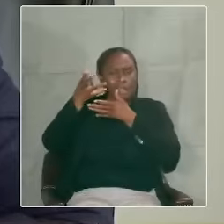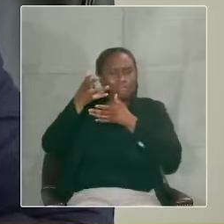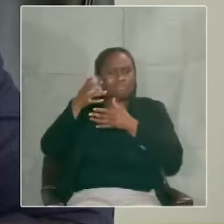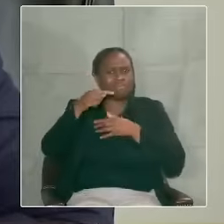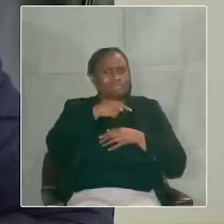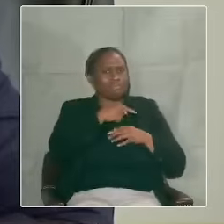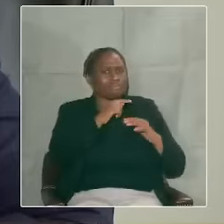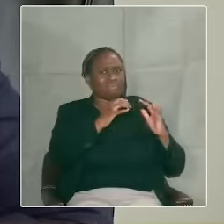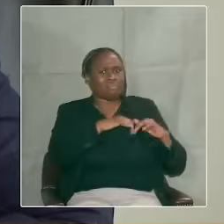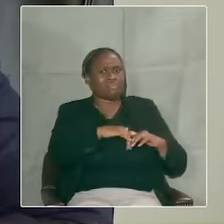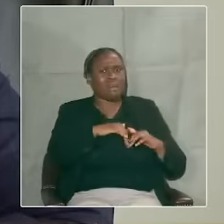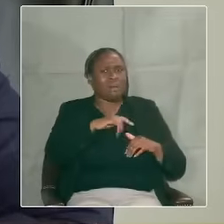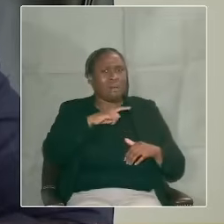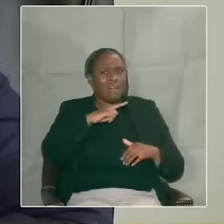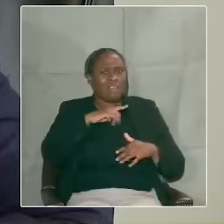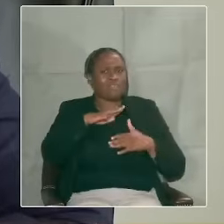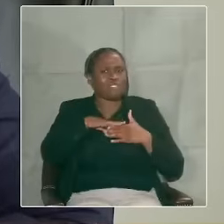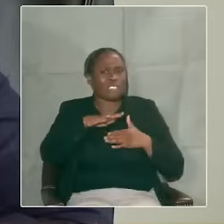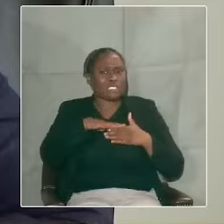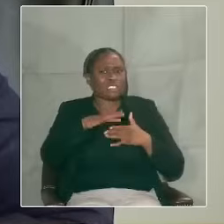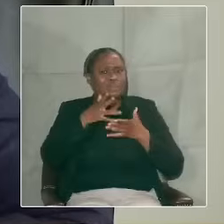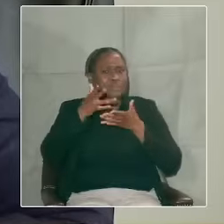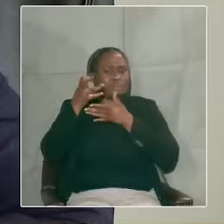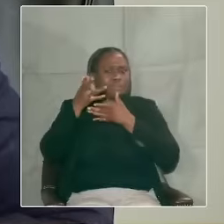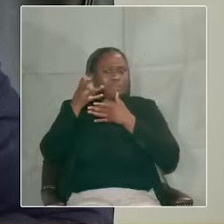attempt to